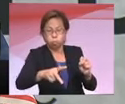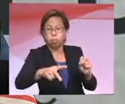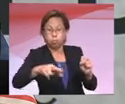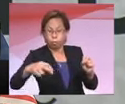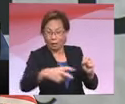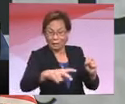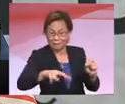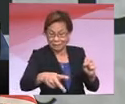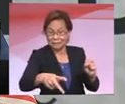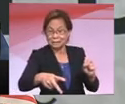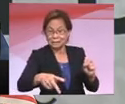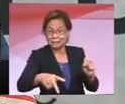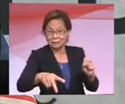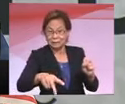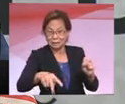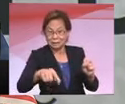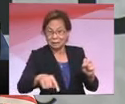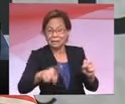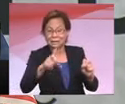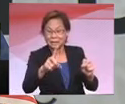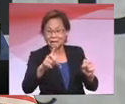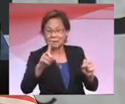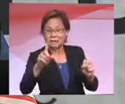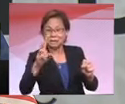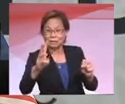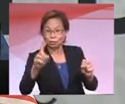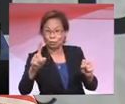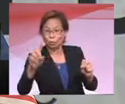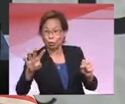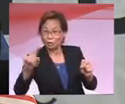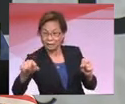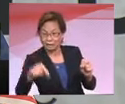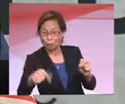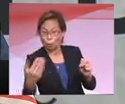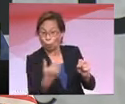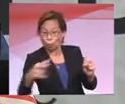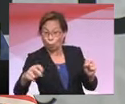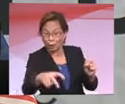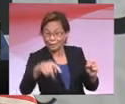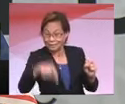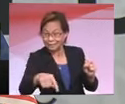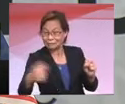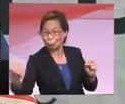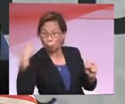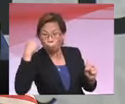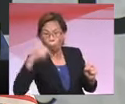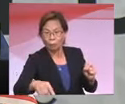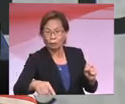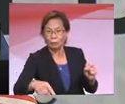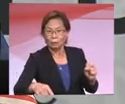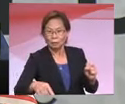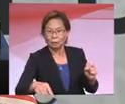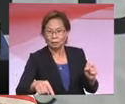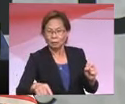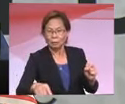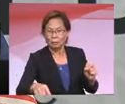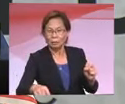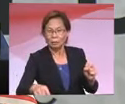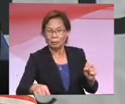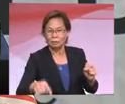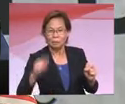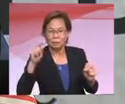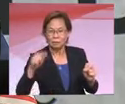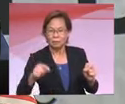mutating virus that is mutation virus that is a D614G. But it's not deadlier than the circulating virus before,